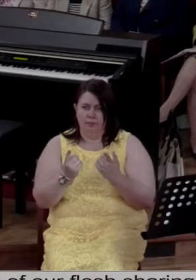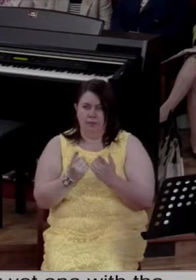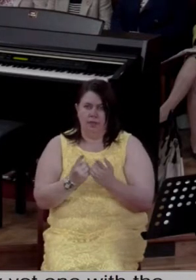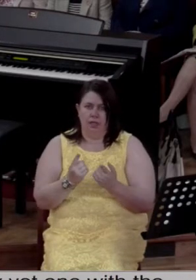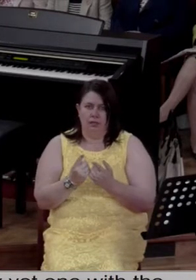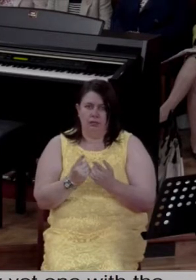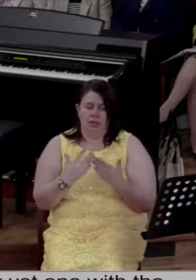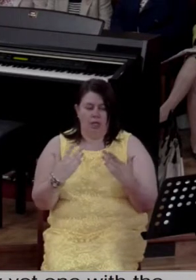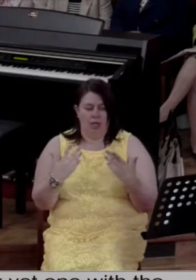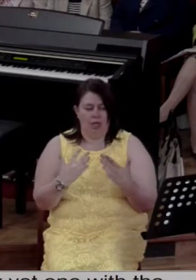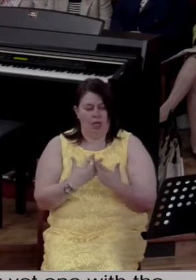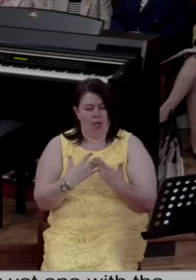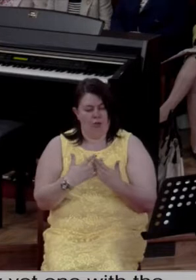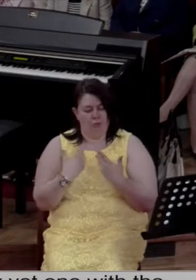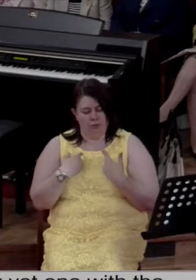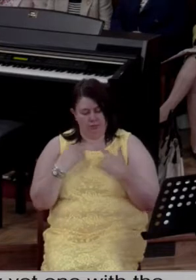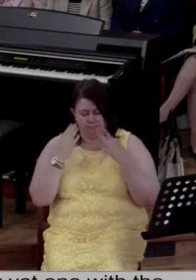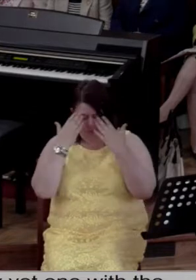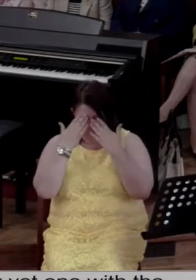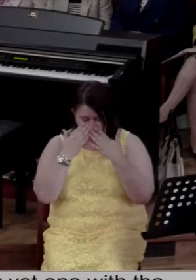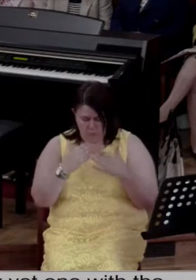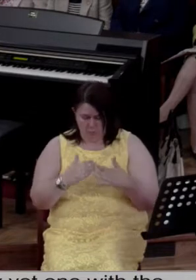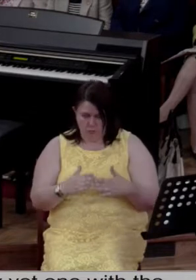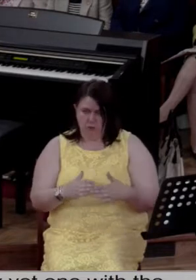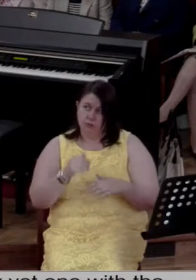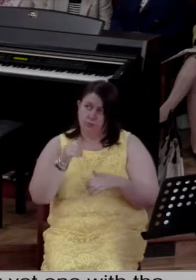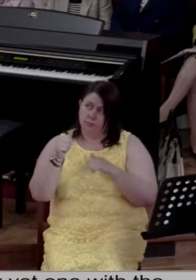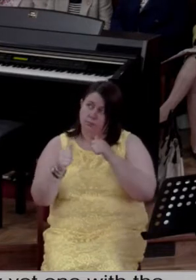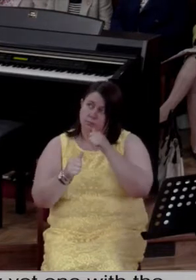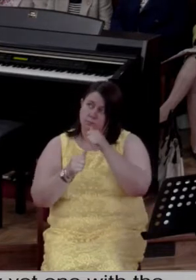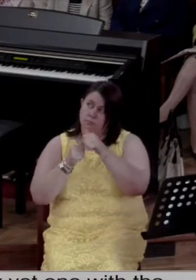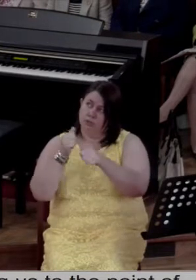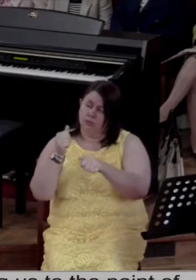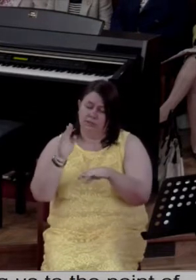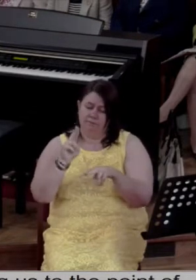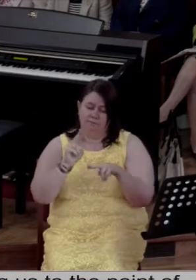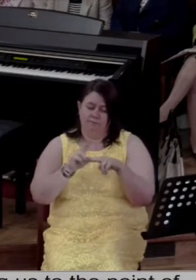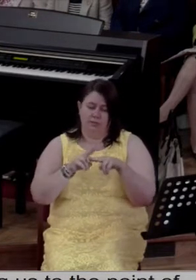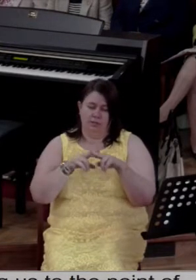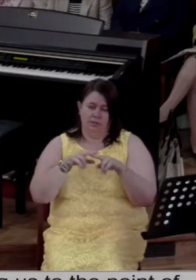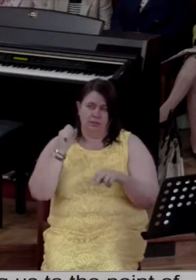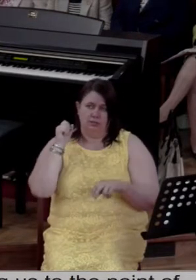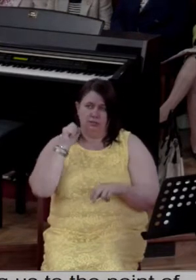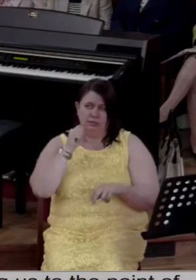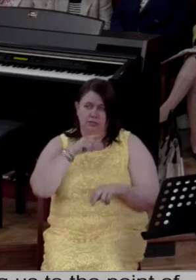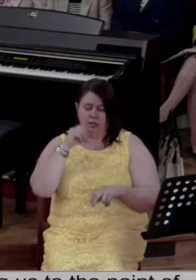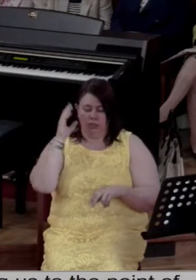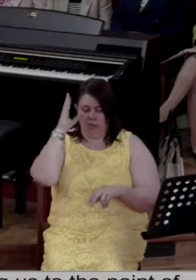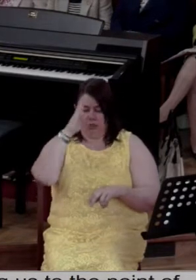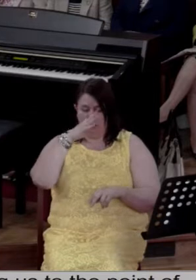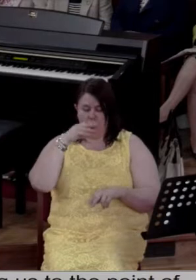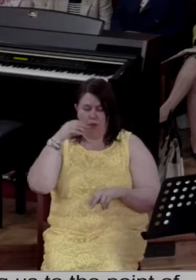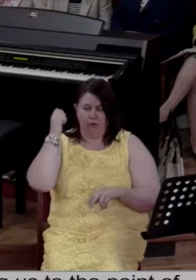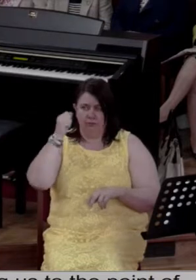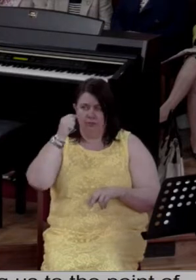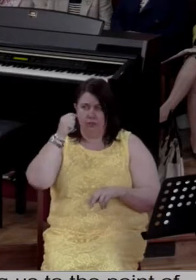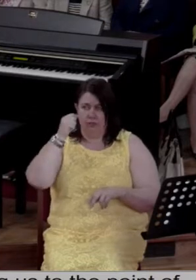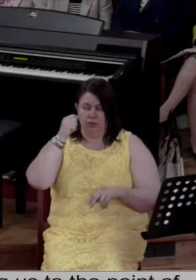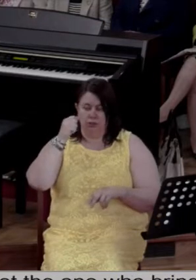How we worship and praise you. Father, Son, and Holy Spirit, God of gods, Lord